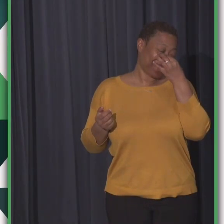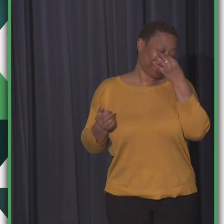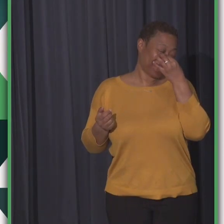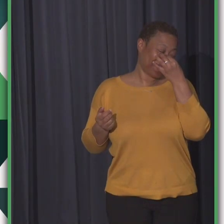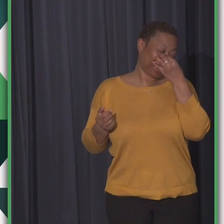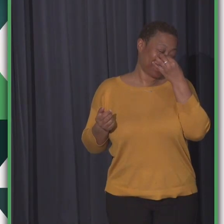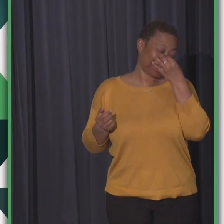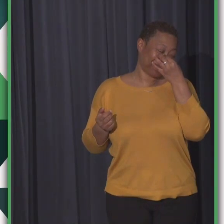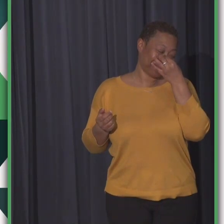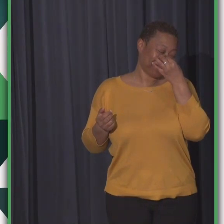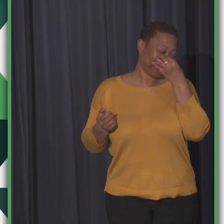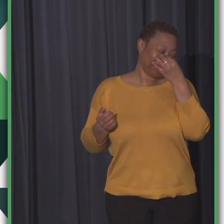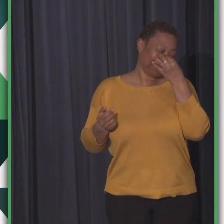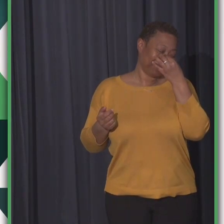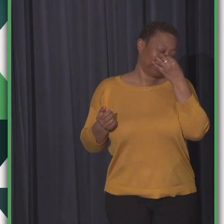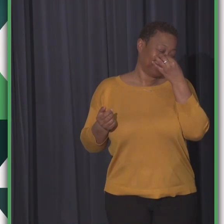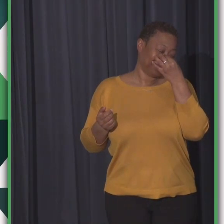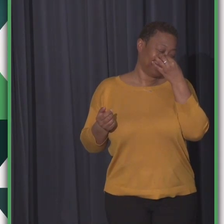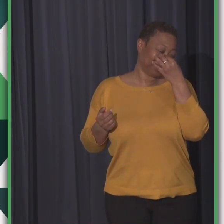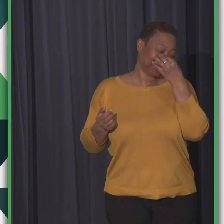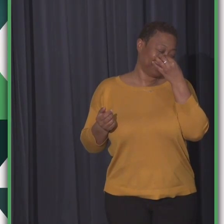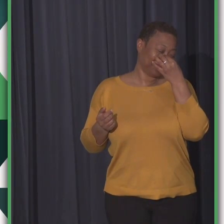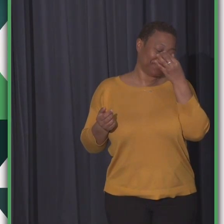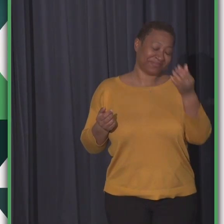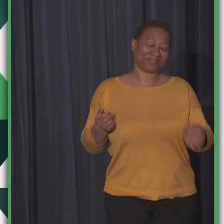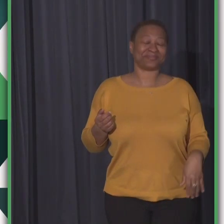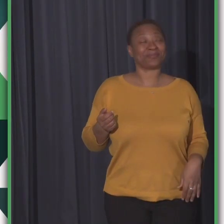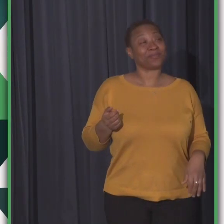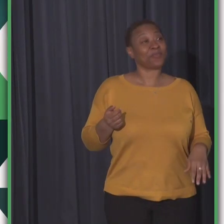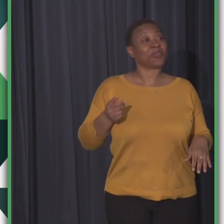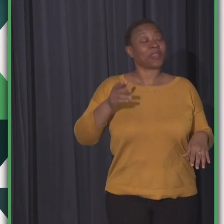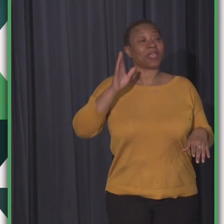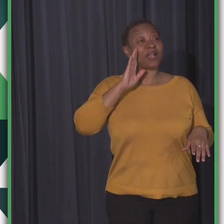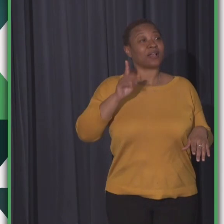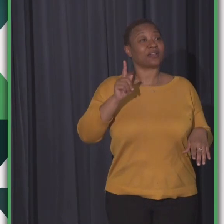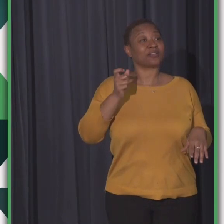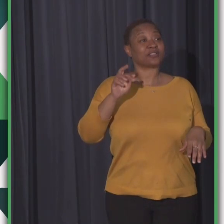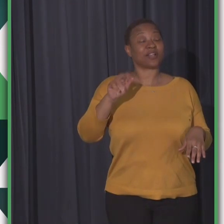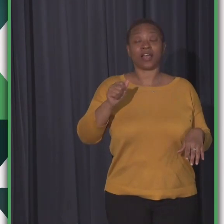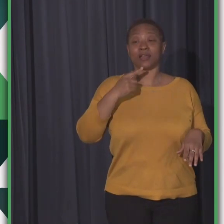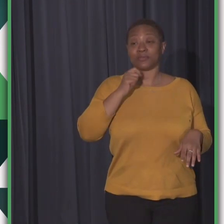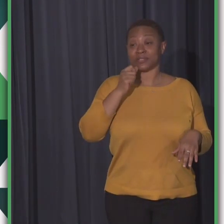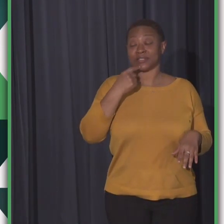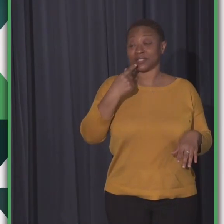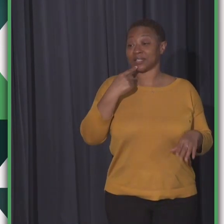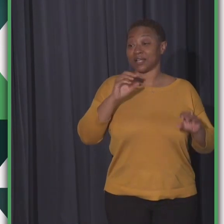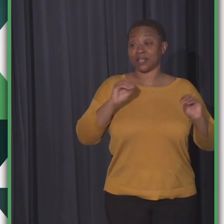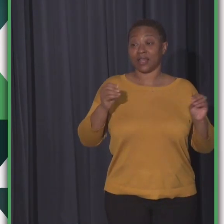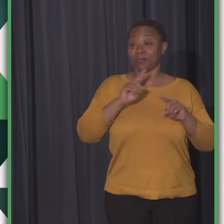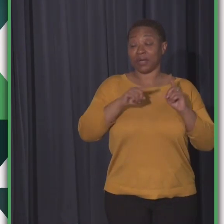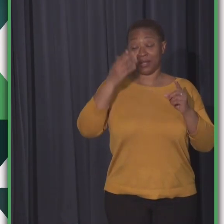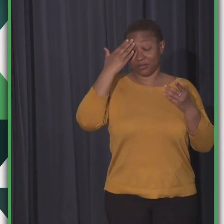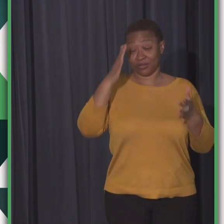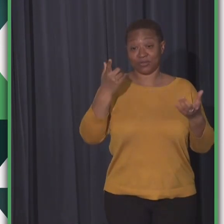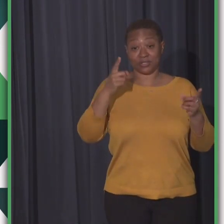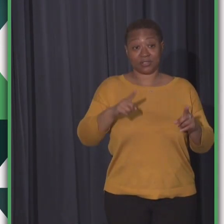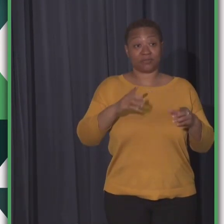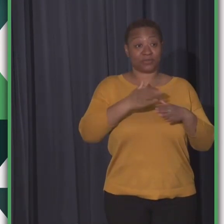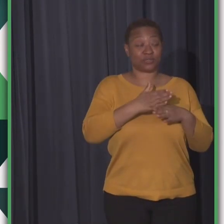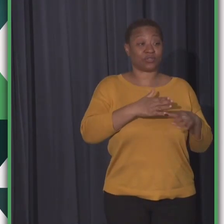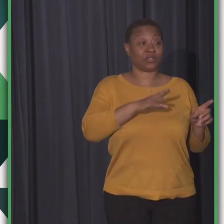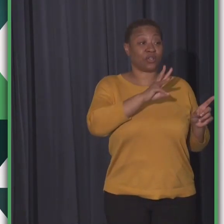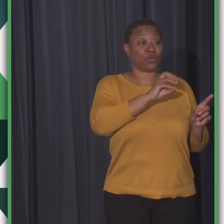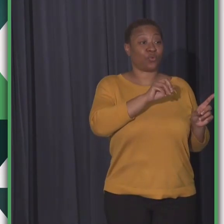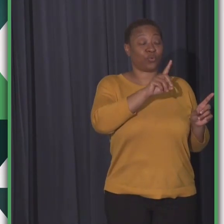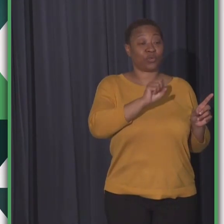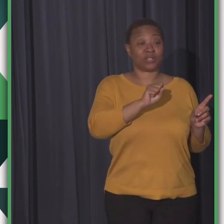Give her 30 extra seconds. This is Tara Brown. Go ahead. I wasn't going to say anything this week, but I don't know what's going on between Woods and